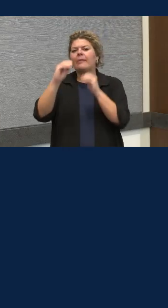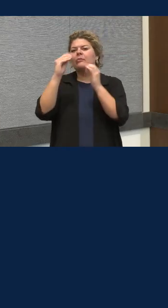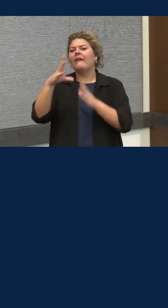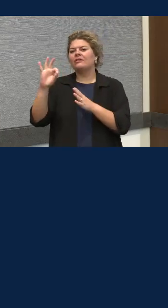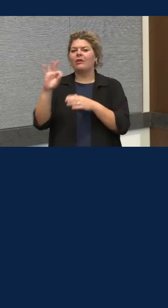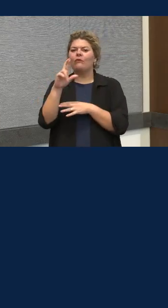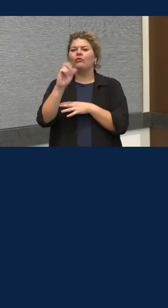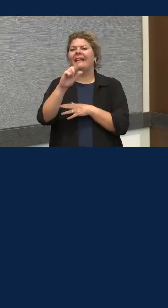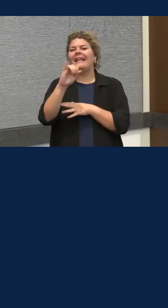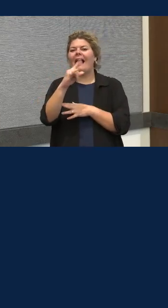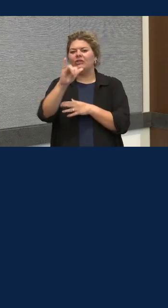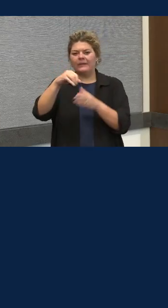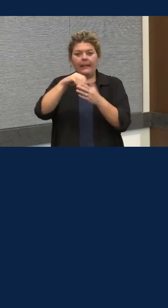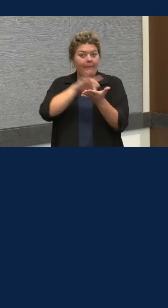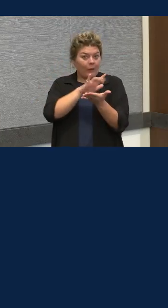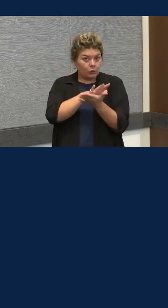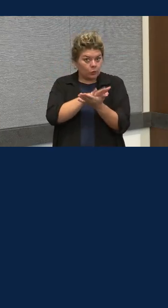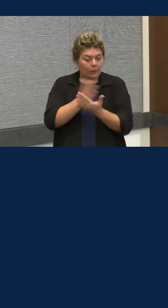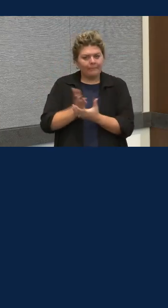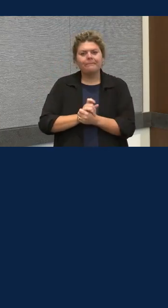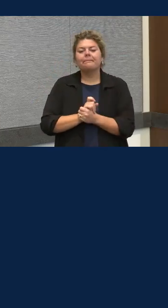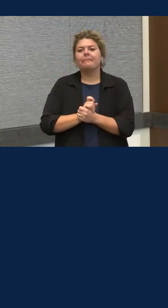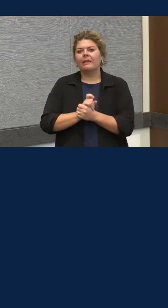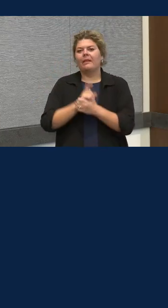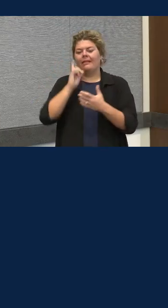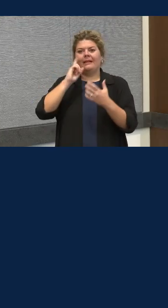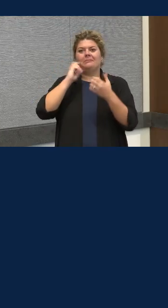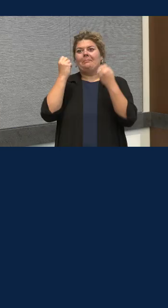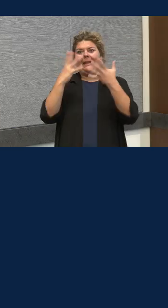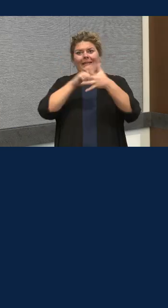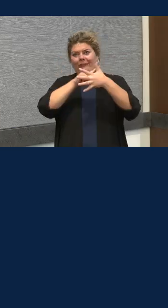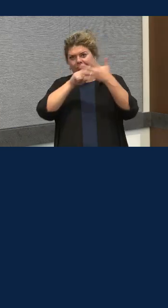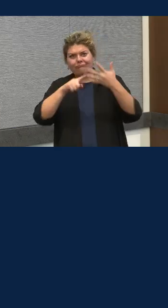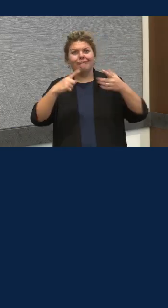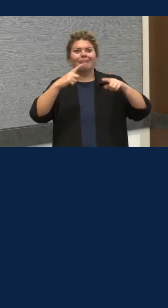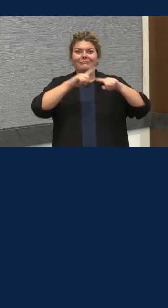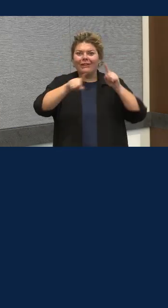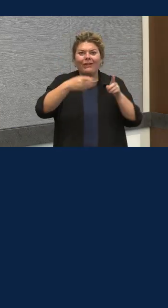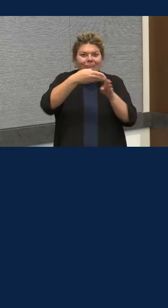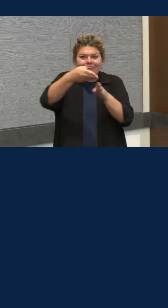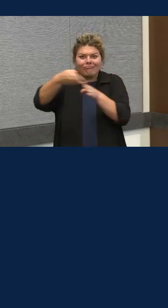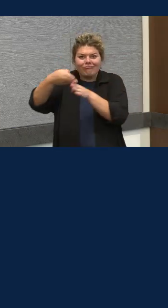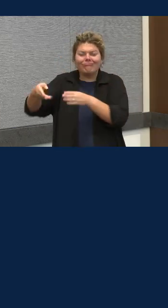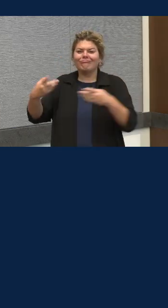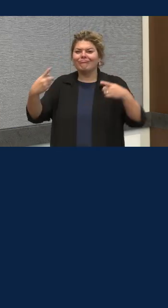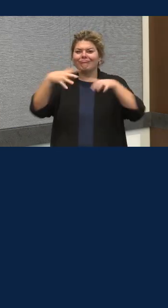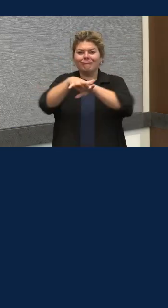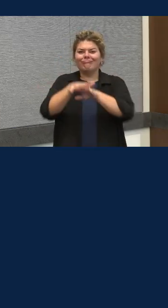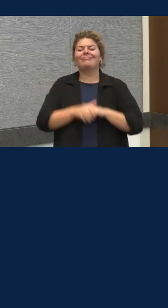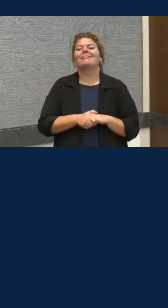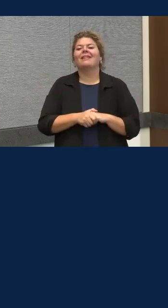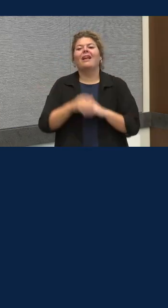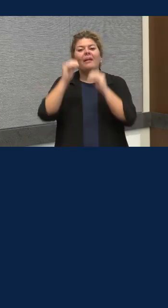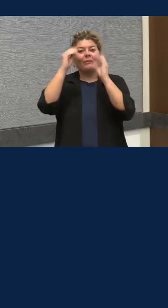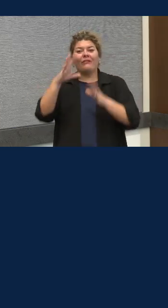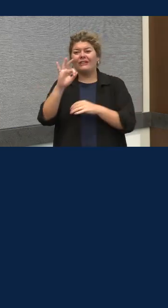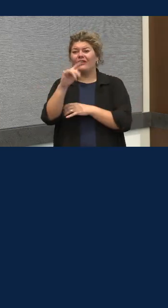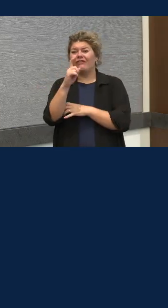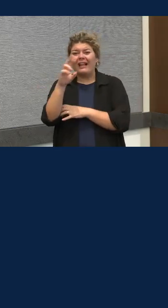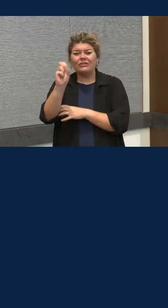Radiology in the Medical School, a paradigm of interdisciplinarity. Professor Fessler has made